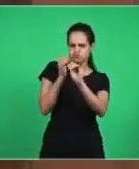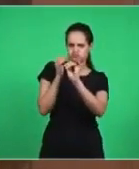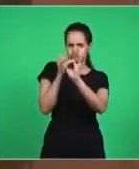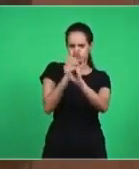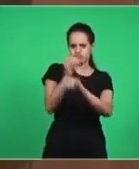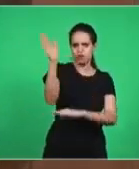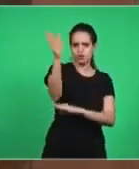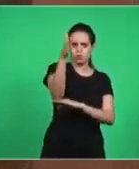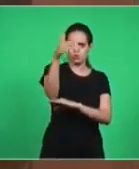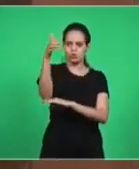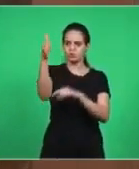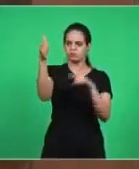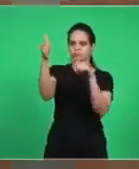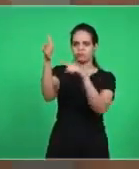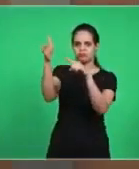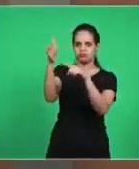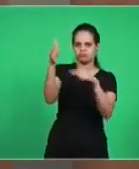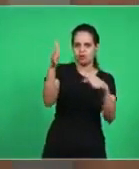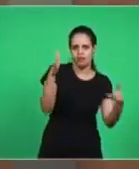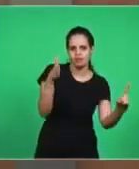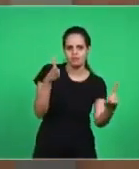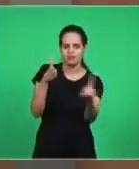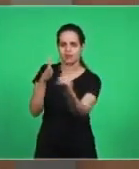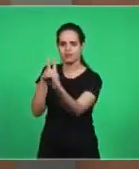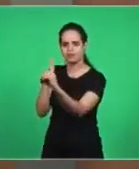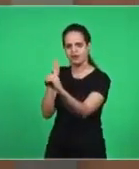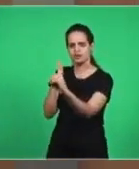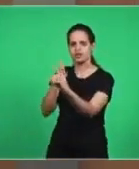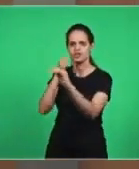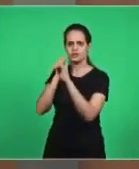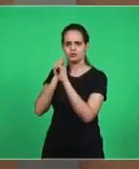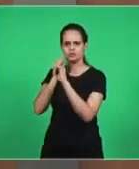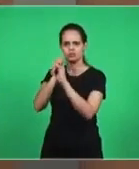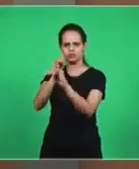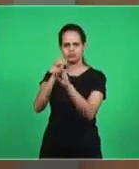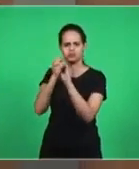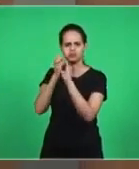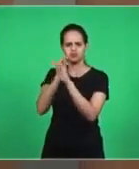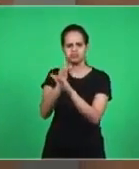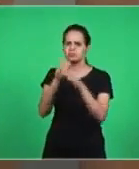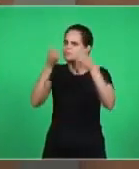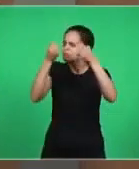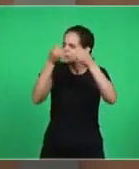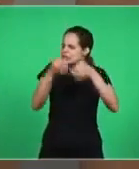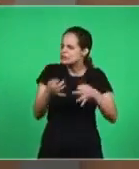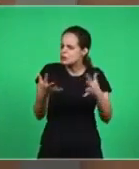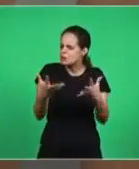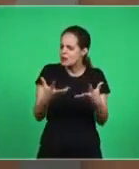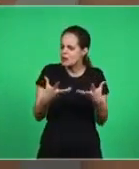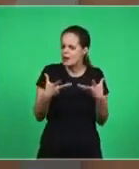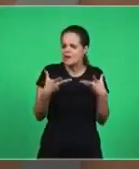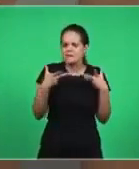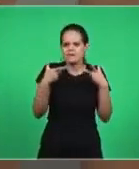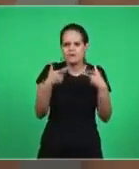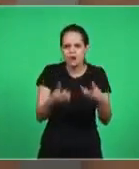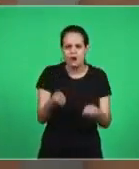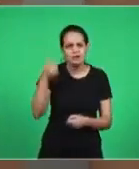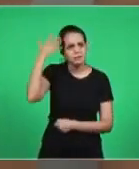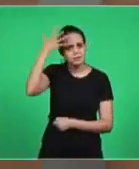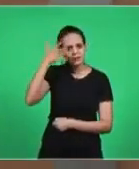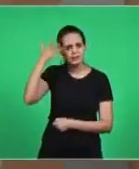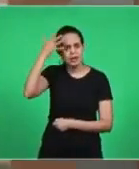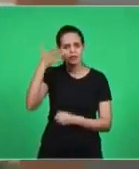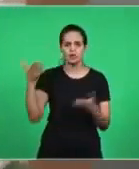explains the flag that goes ahead and the sound of the trumpet. He gives an amazing explanation that could